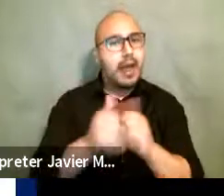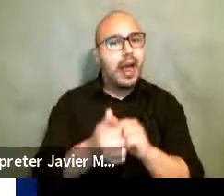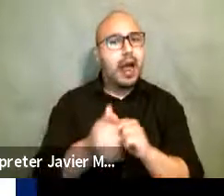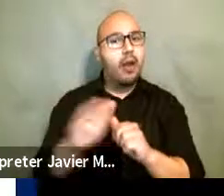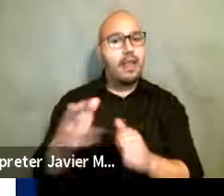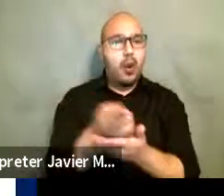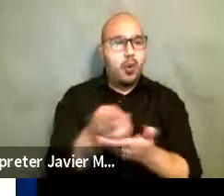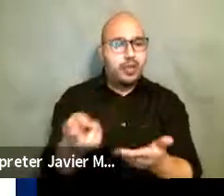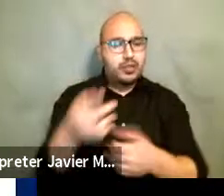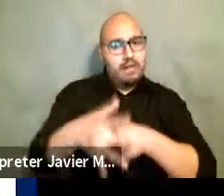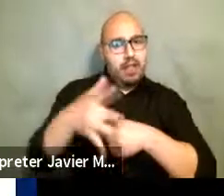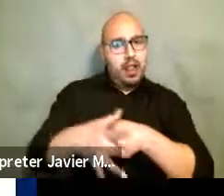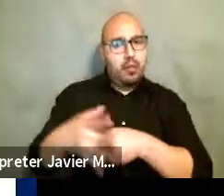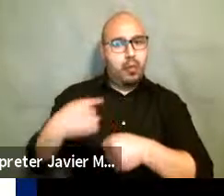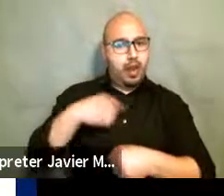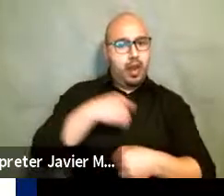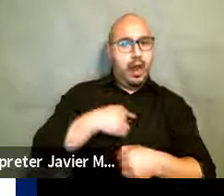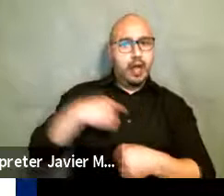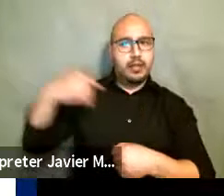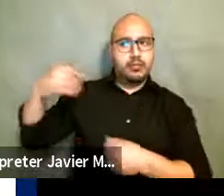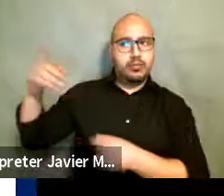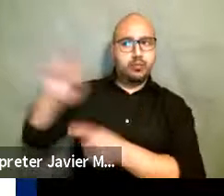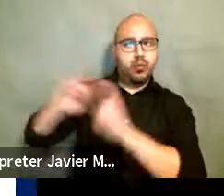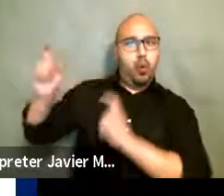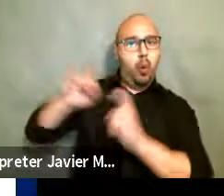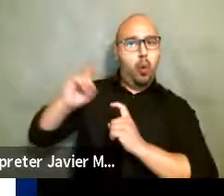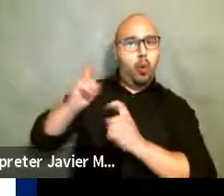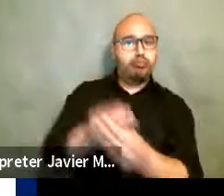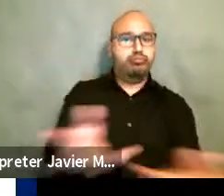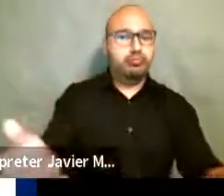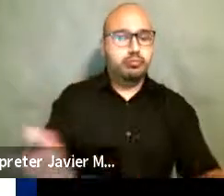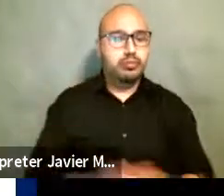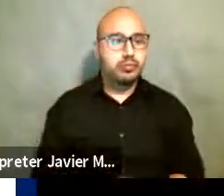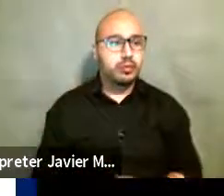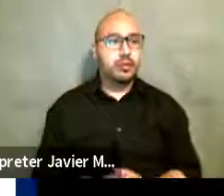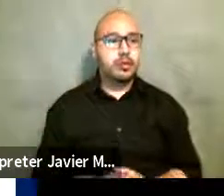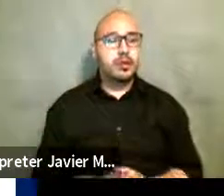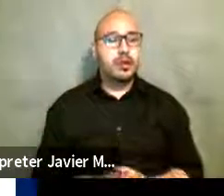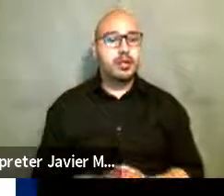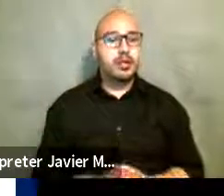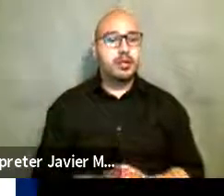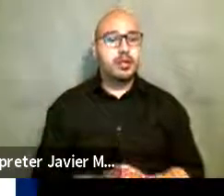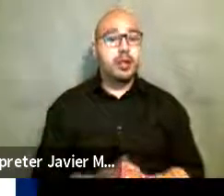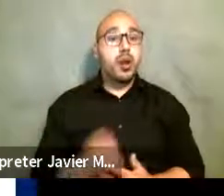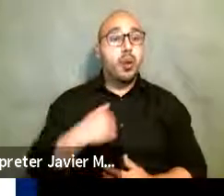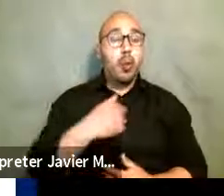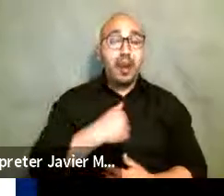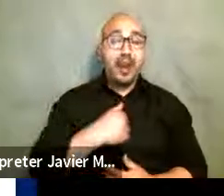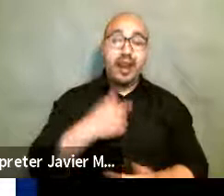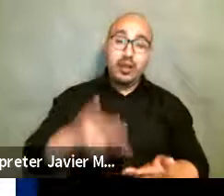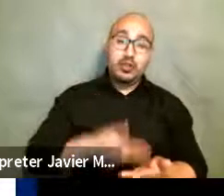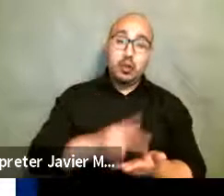resources made available to us through providential and community support. We are more than just a soup kitchen